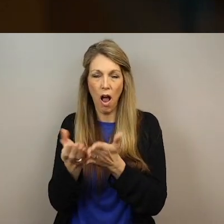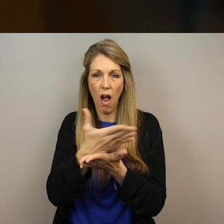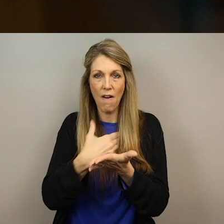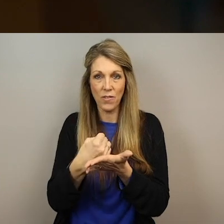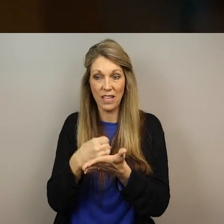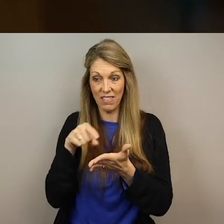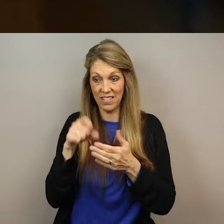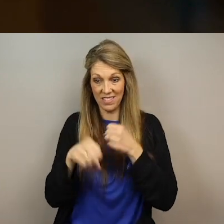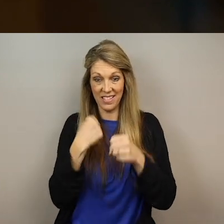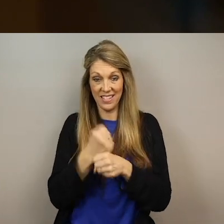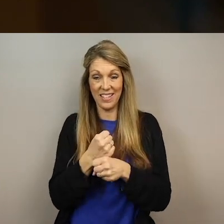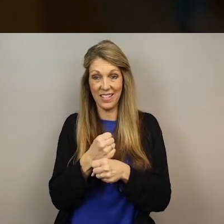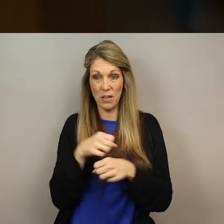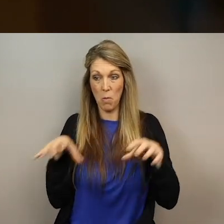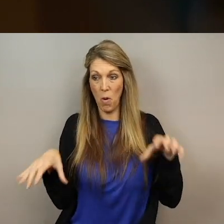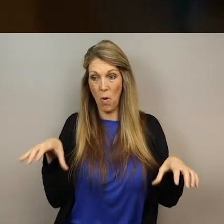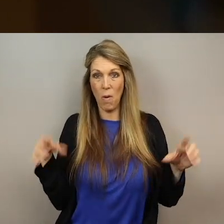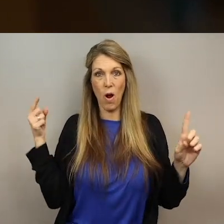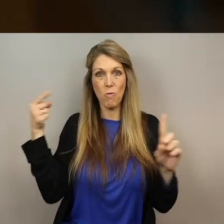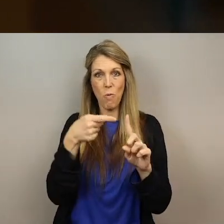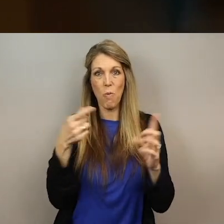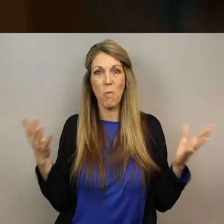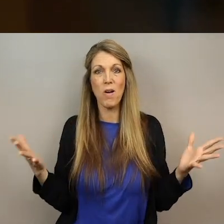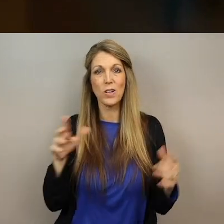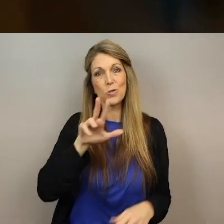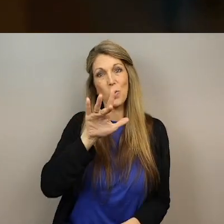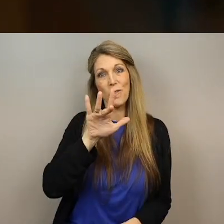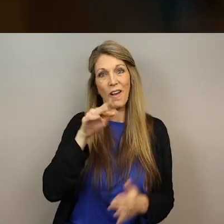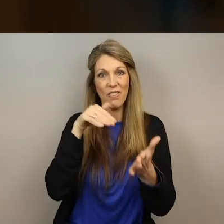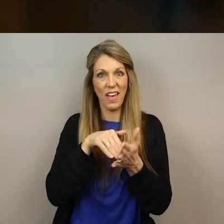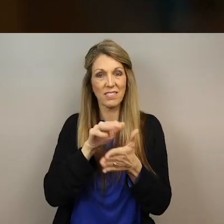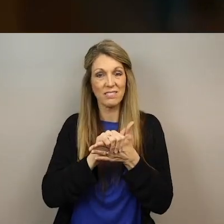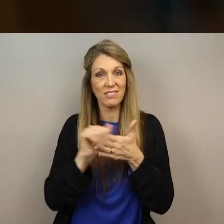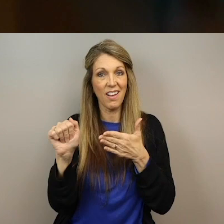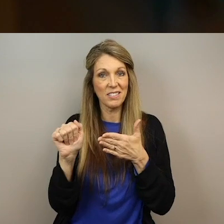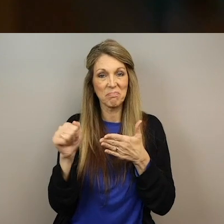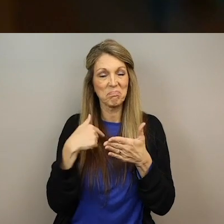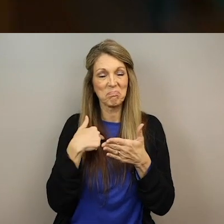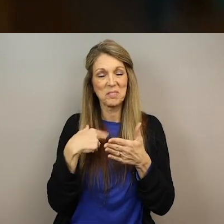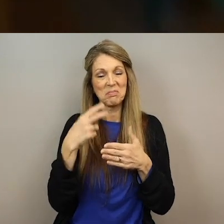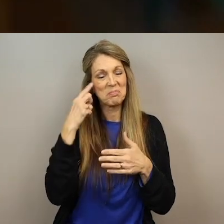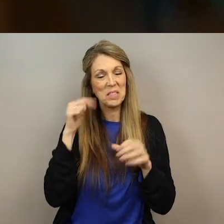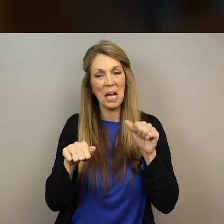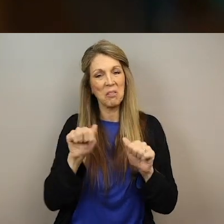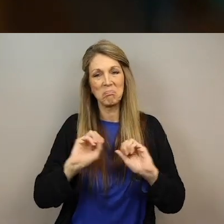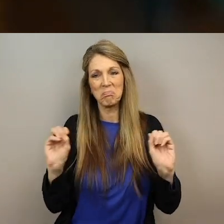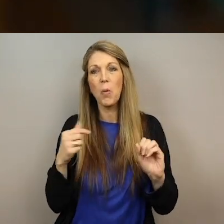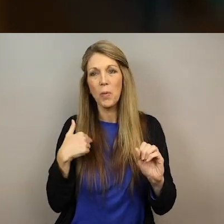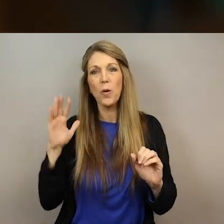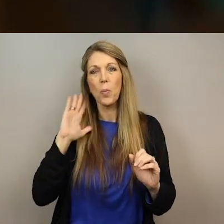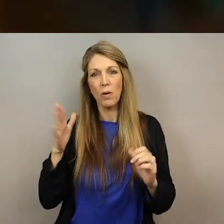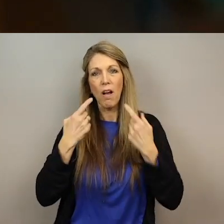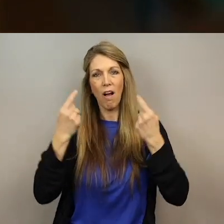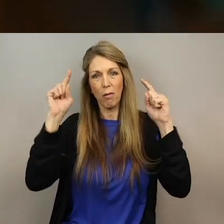year, between both campuses, we've set a goal of $25,000. And I have no doubt that between the two campuses, we're going